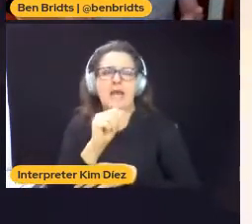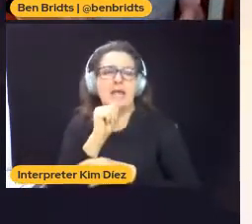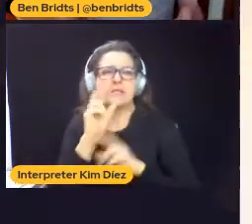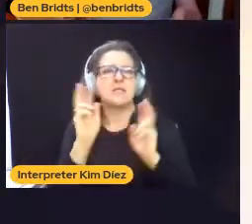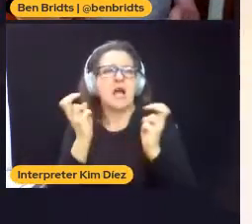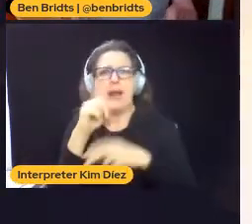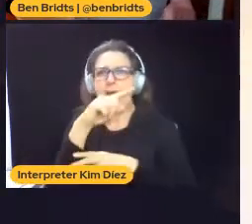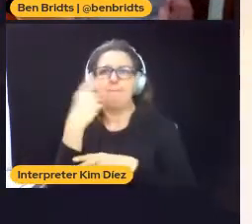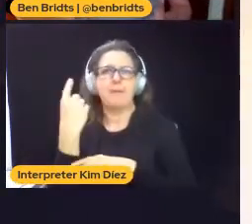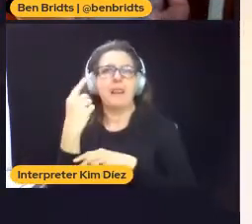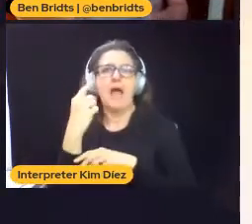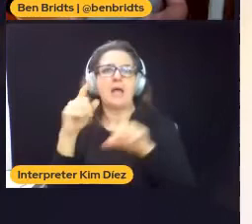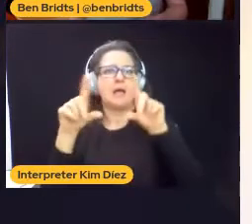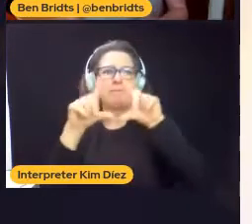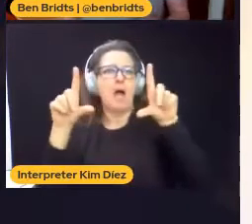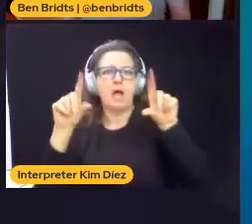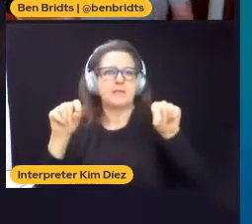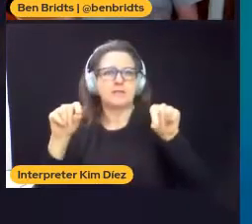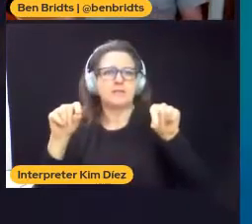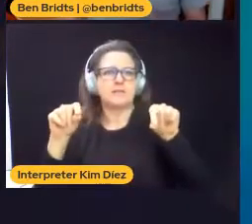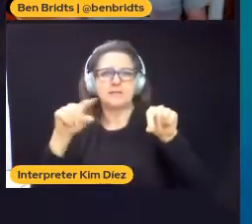box for the teams using it.